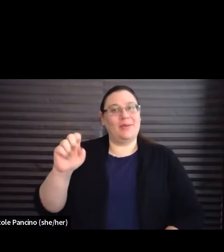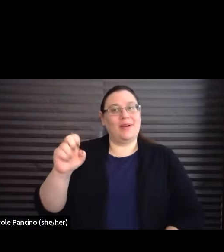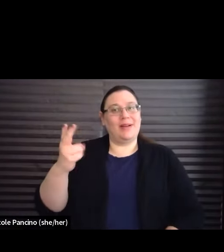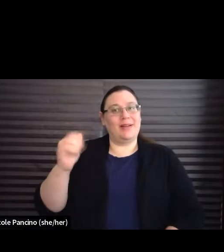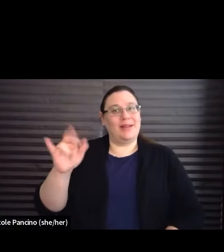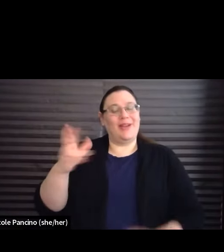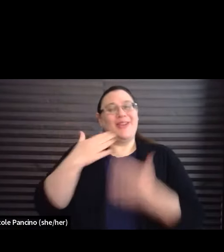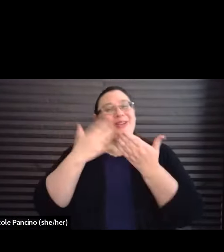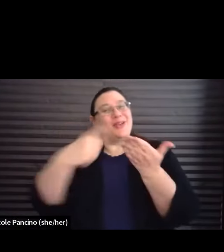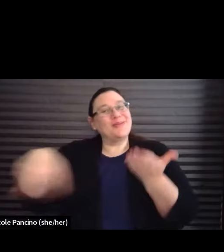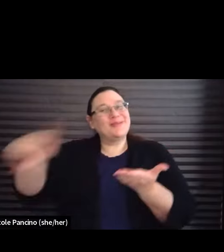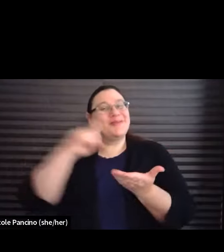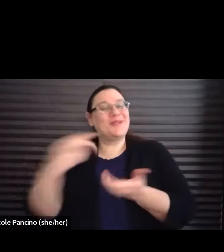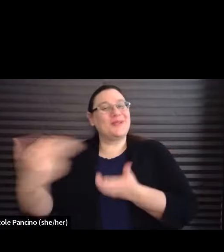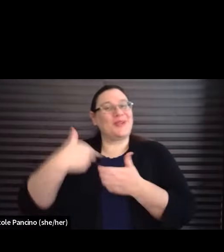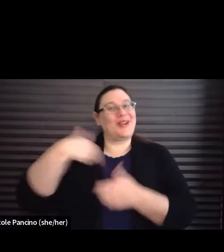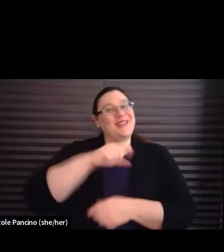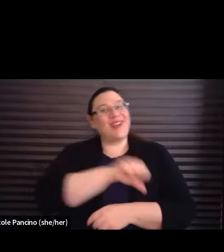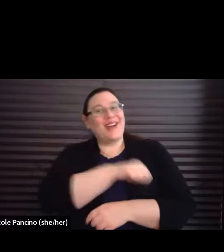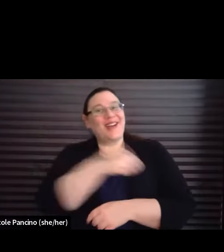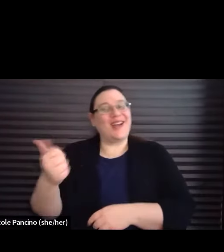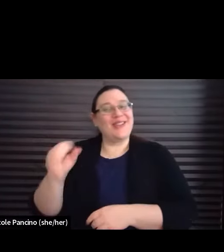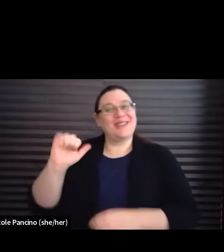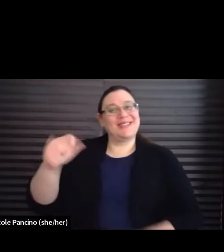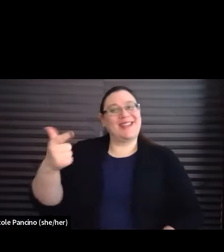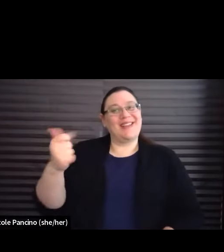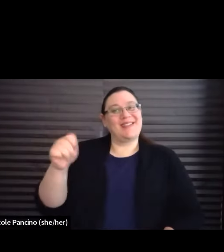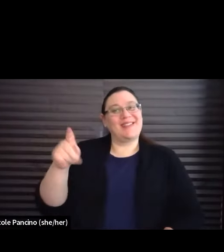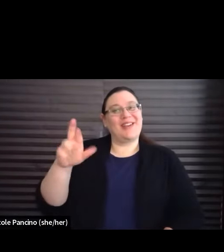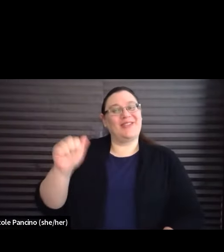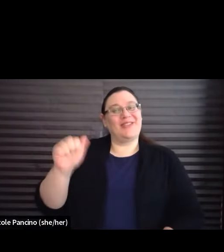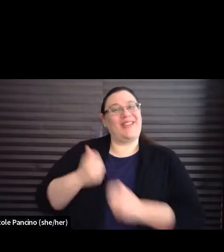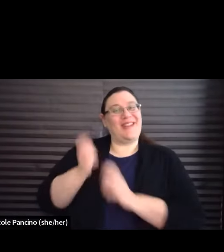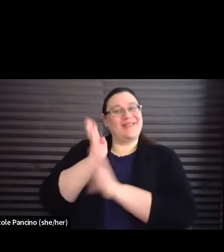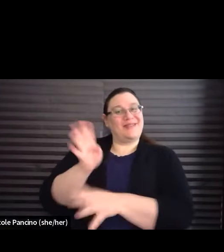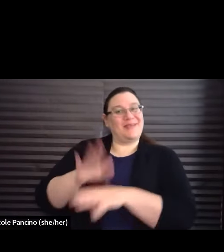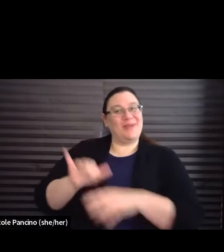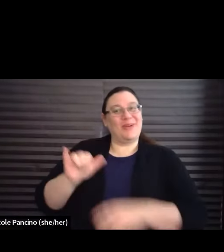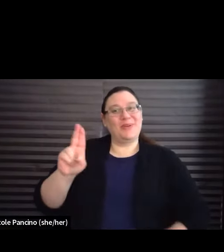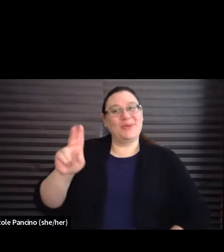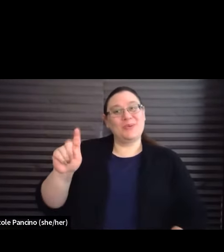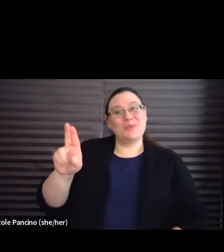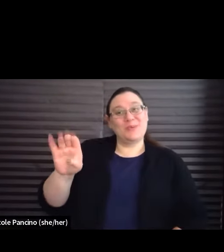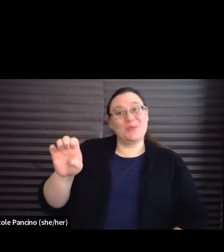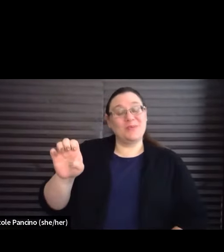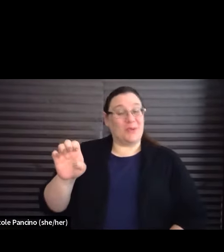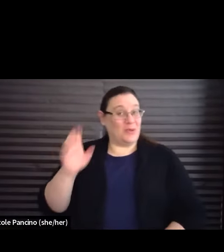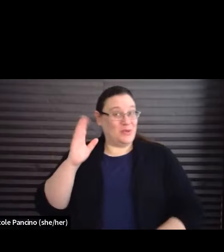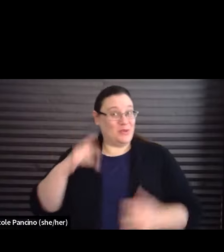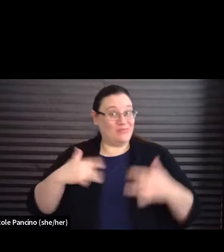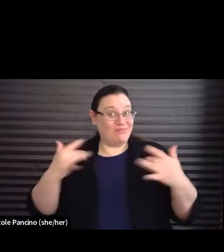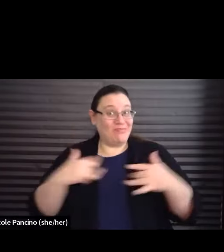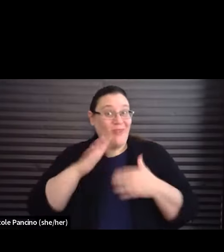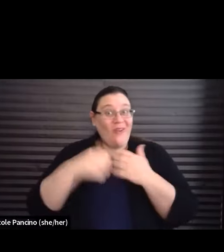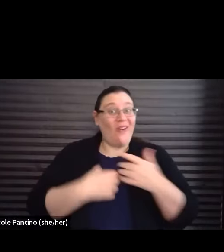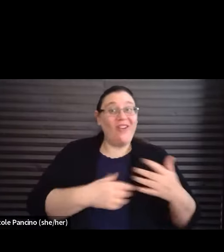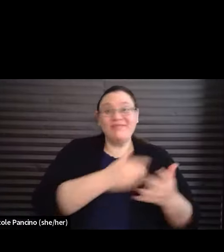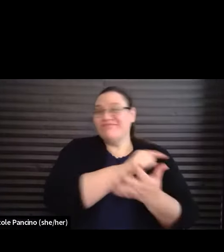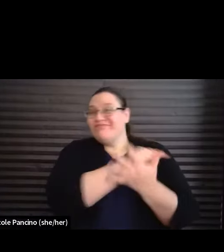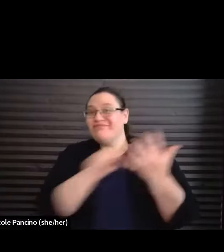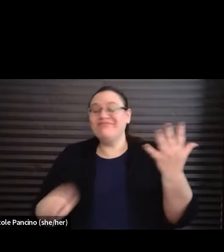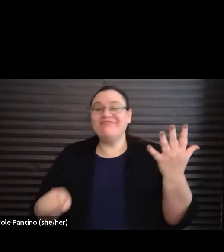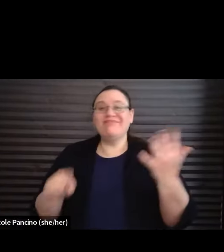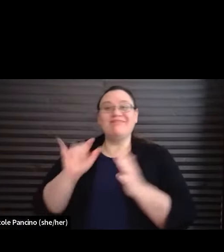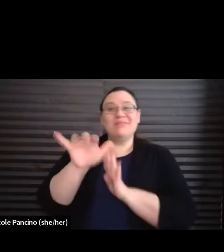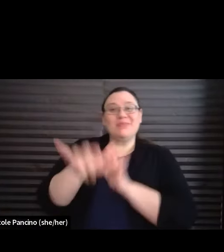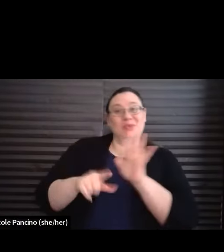for another SAG-AFTRA live stream on YouTube. To stay current with all of our live stream and video events, we invite you to subscribe to